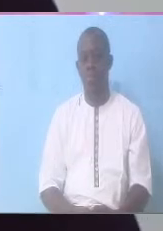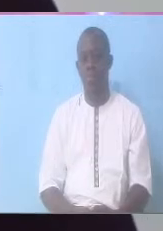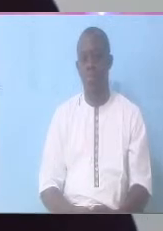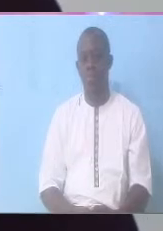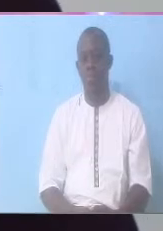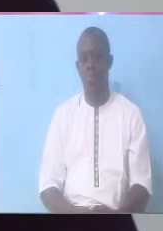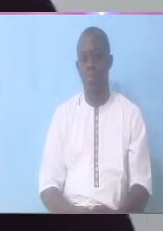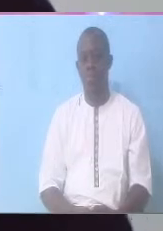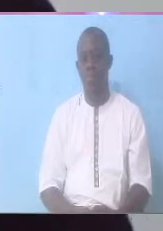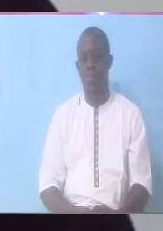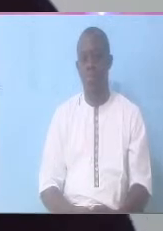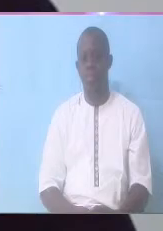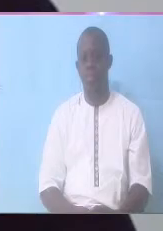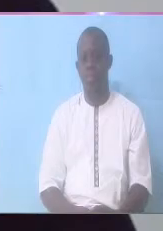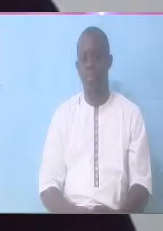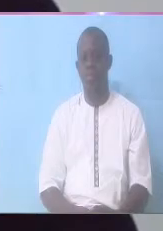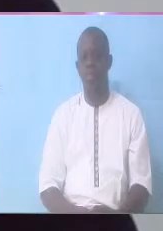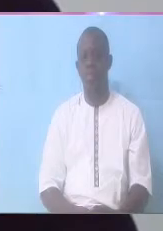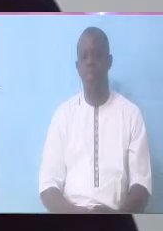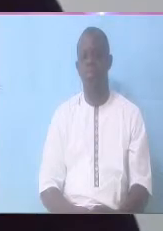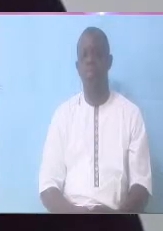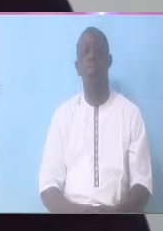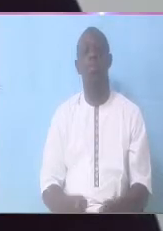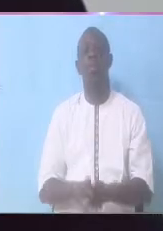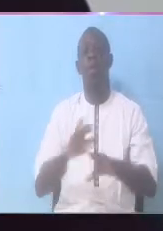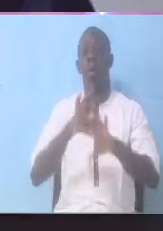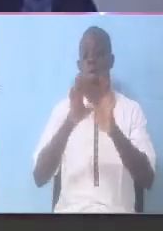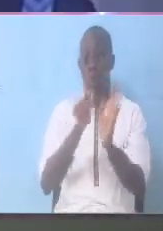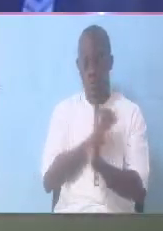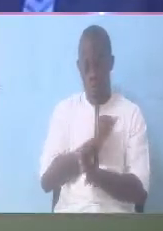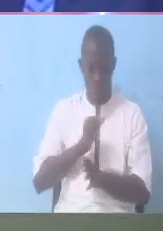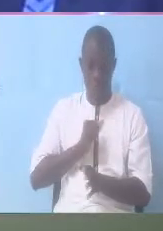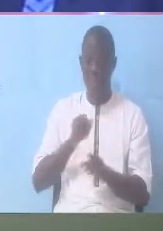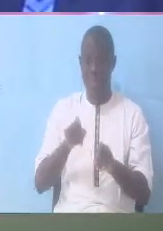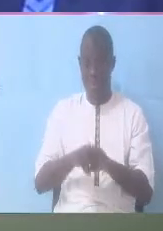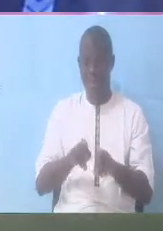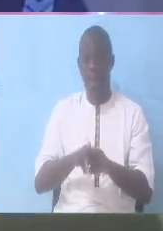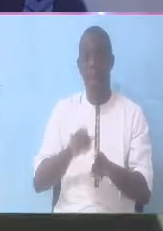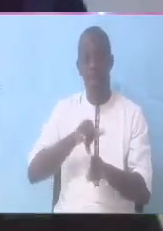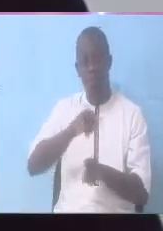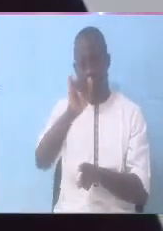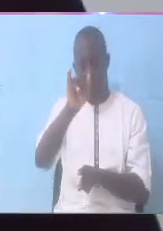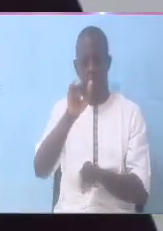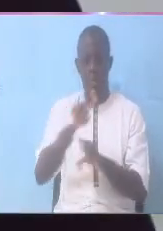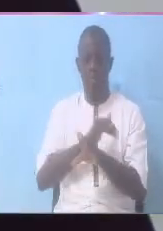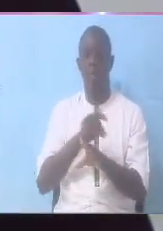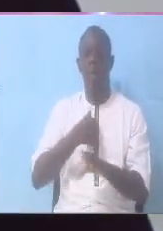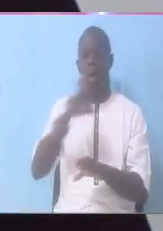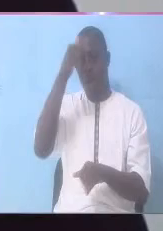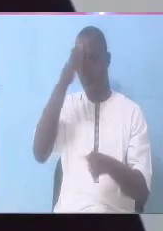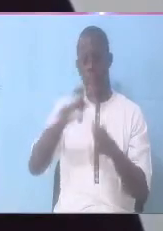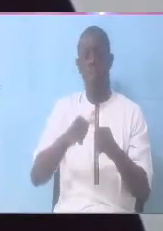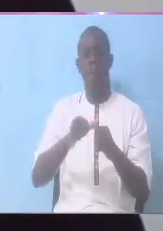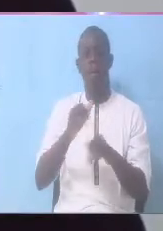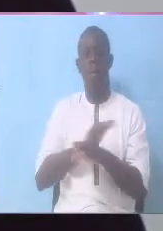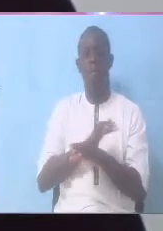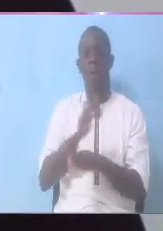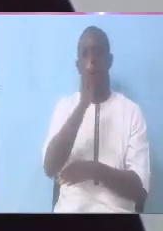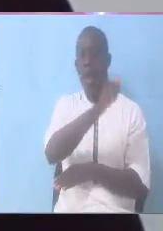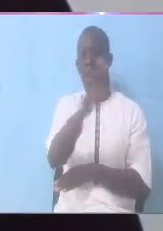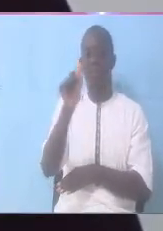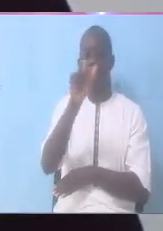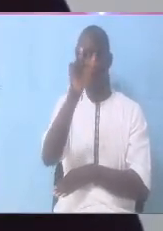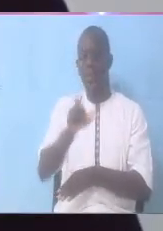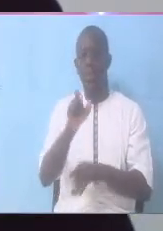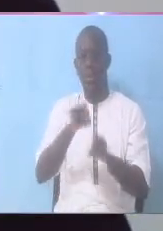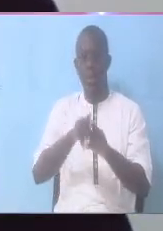killing. Nibe plane killing Lacono. In fact, I remember because at the time everyone was like quiet somewhere with their counting